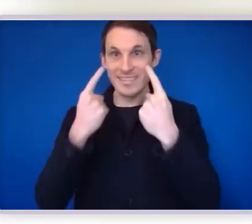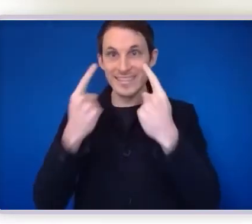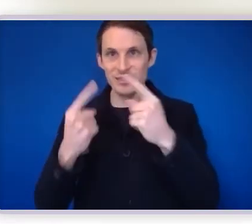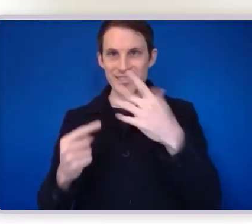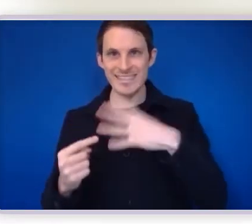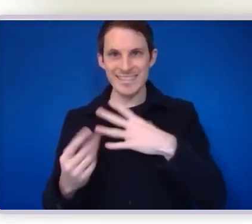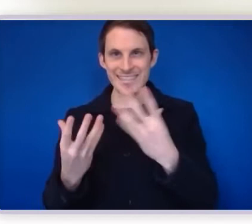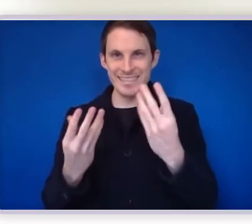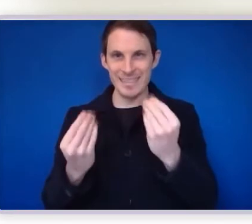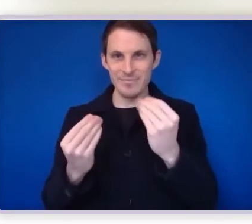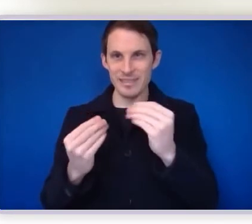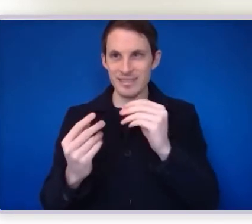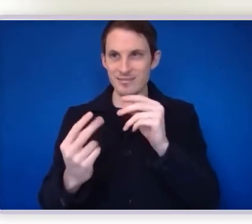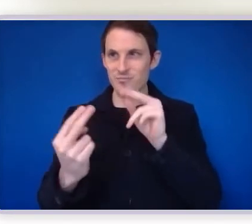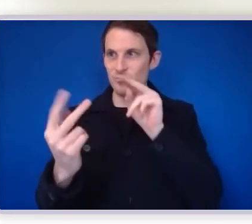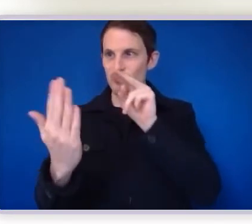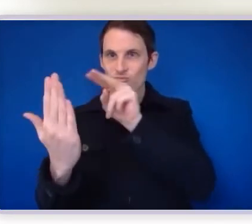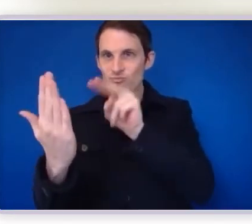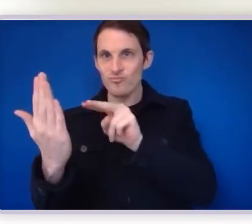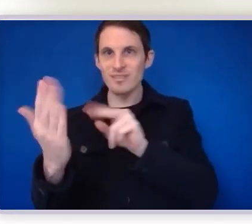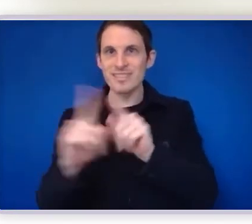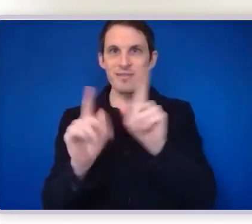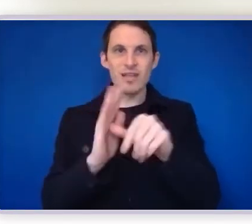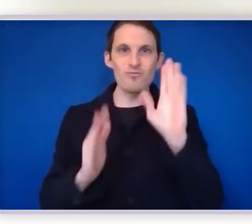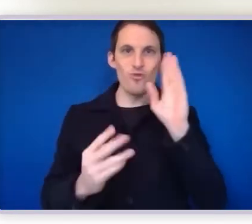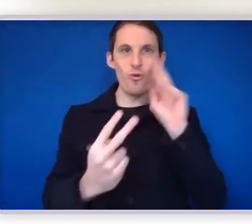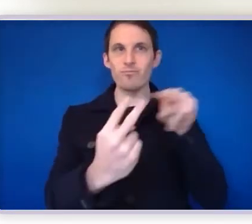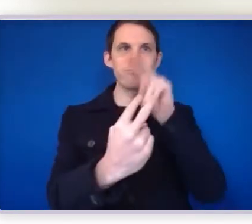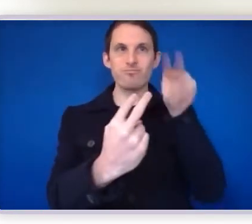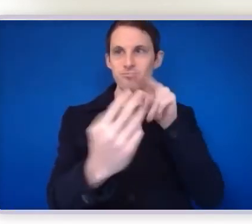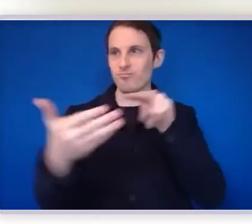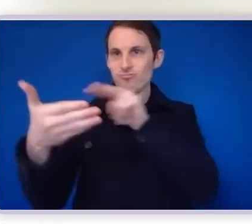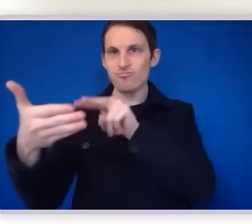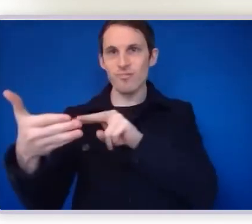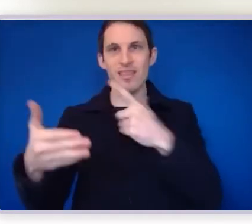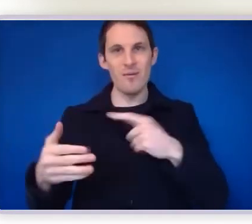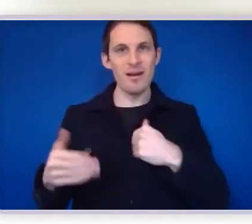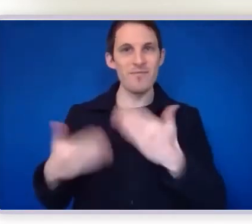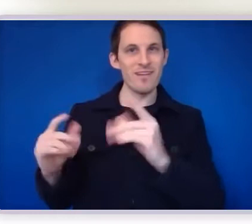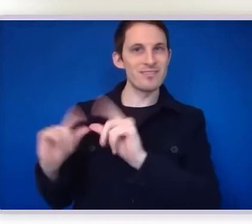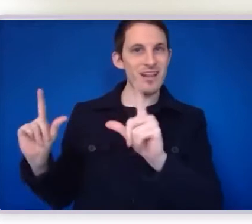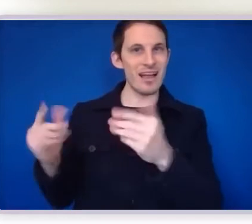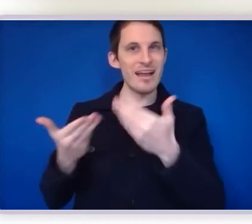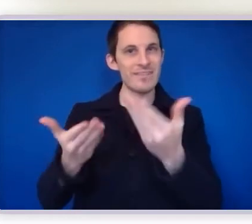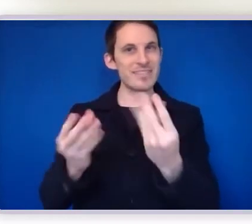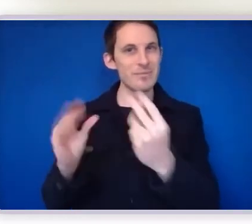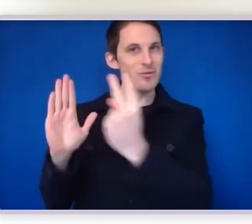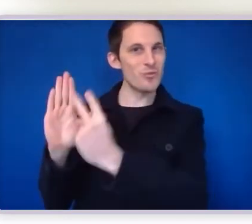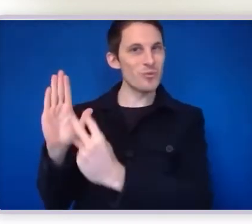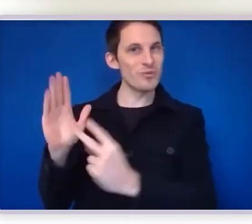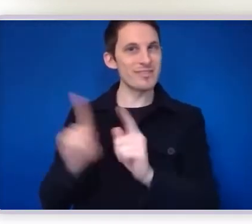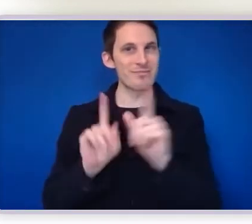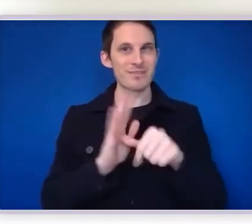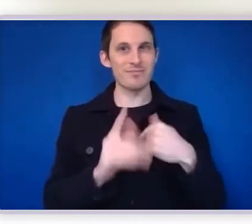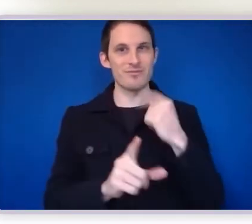I talk. And so I've done some slides just so you've got something to look at, some words to look at while I talk. That's